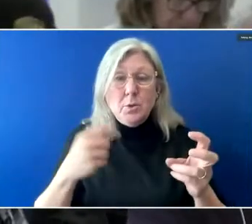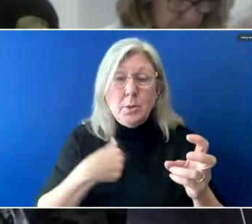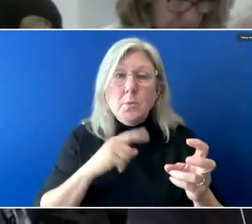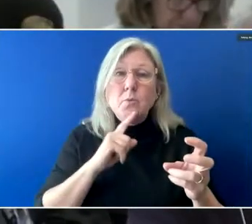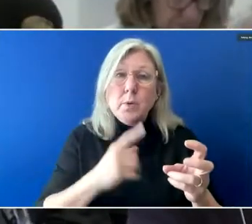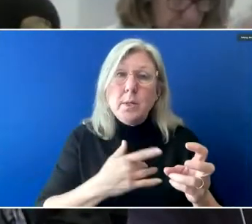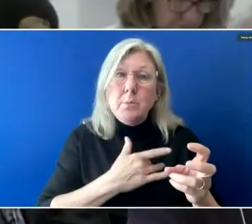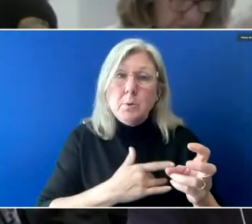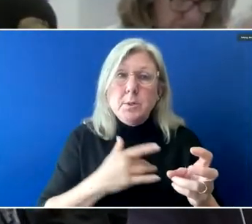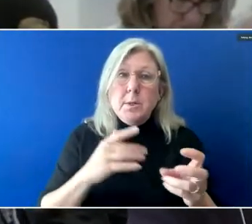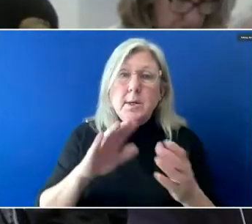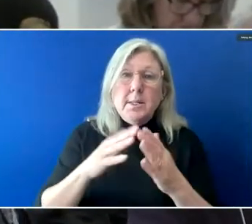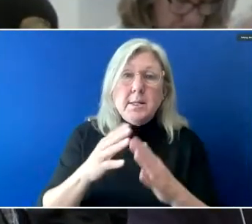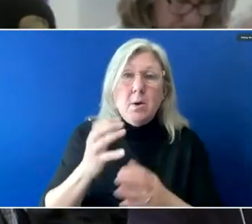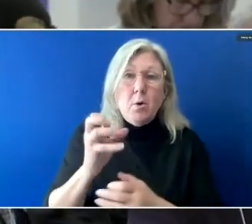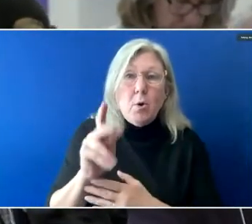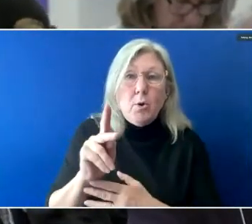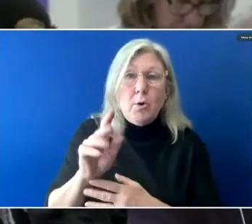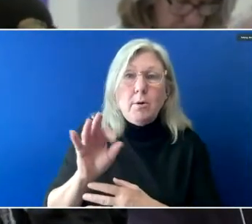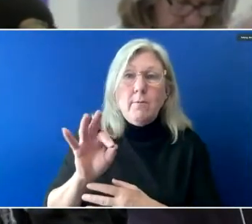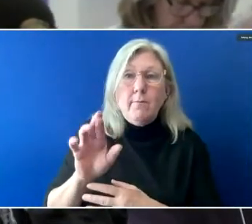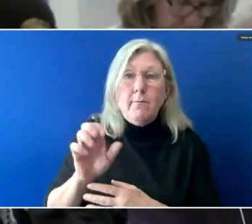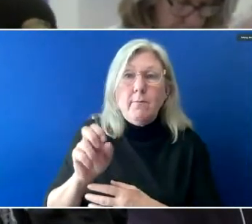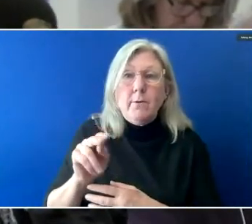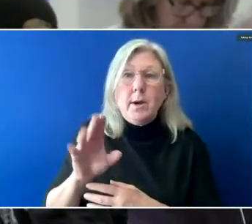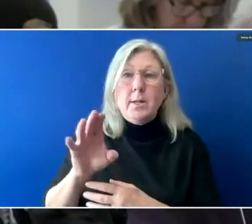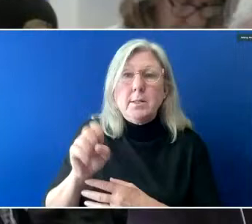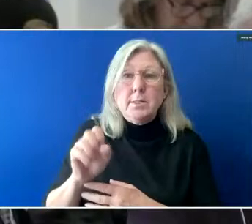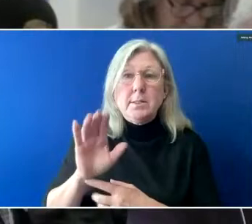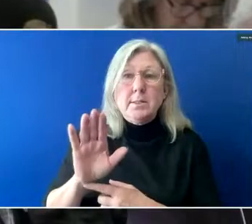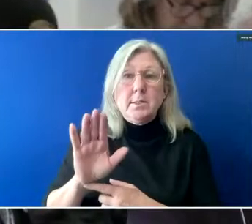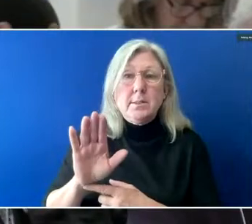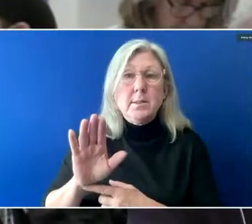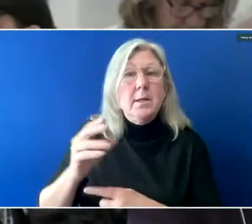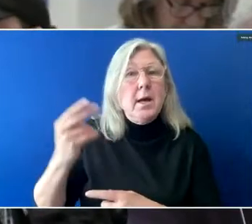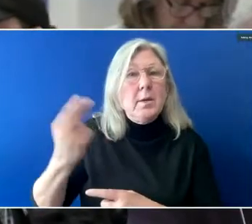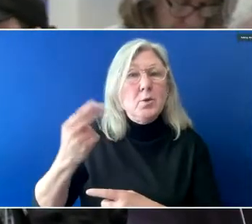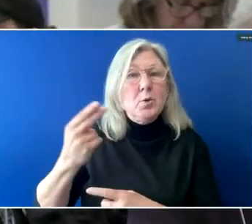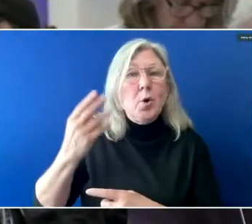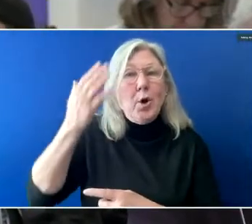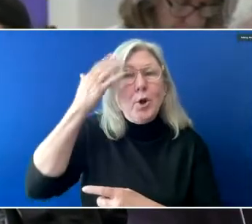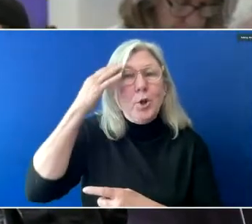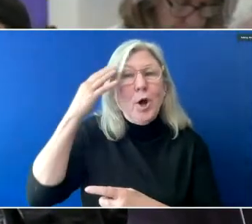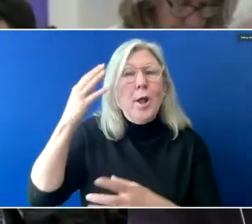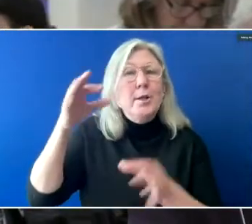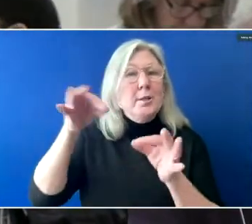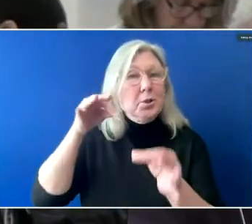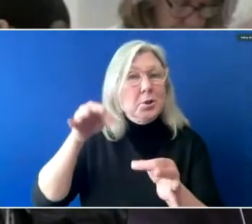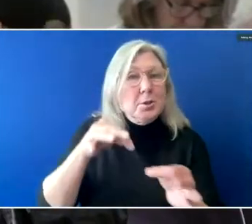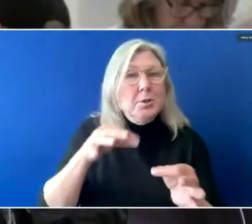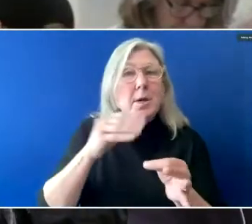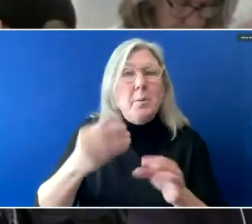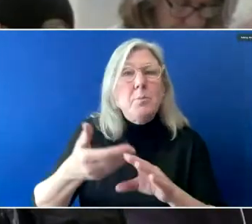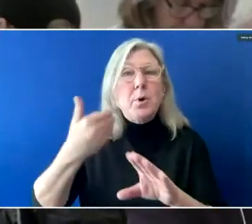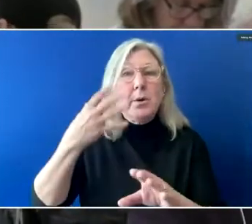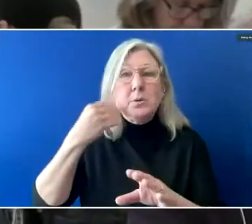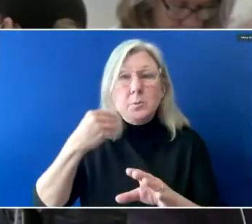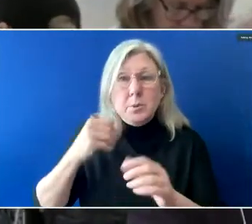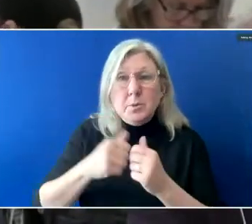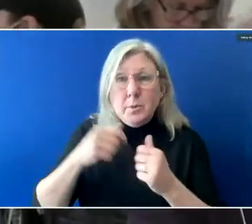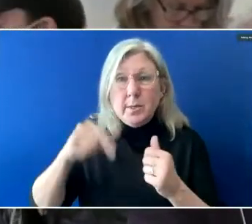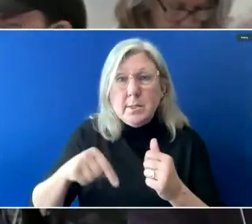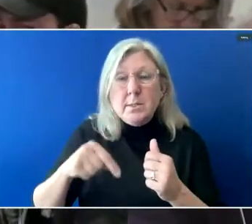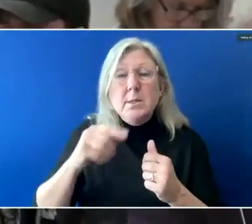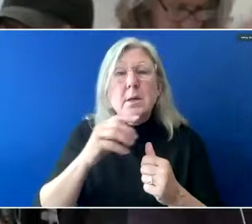Clerk Francis uh says uh historical knowledge uh and prior experience working on this and also it sounds like